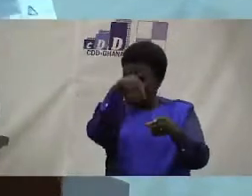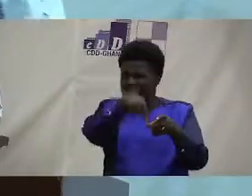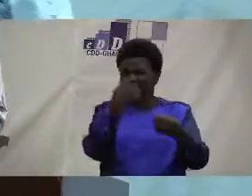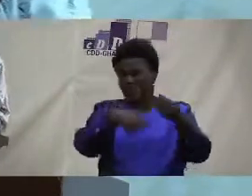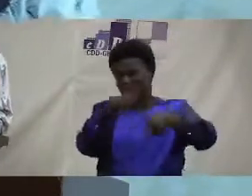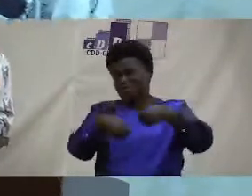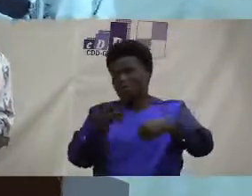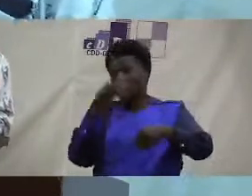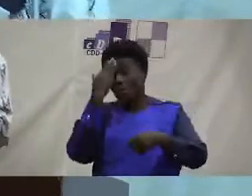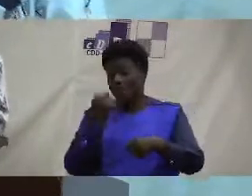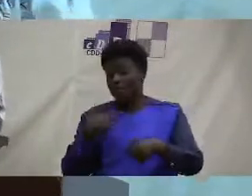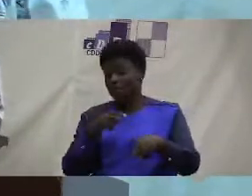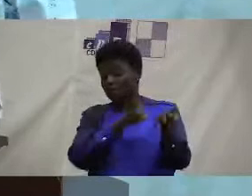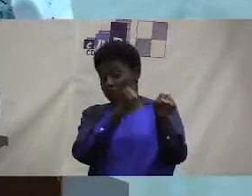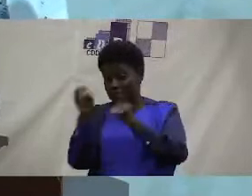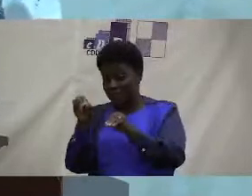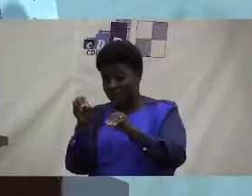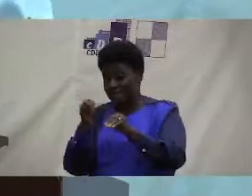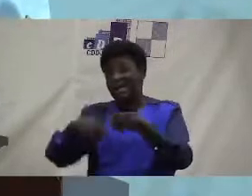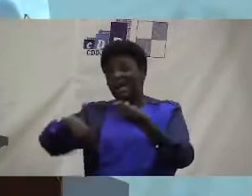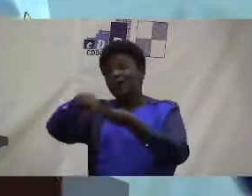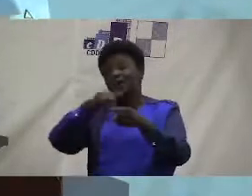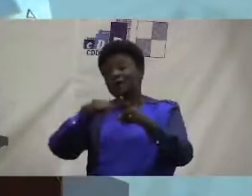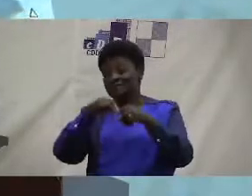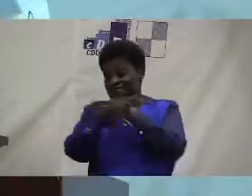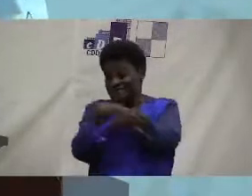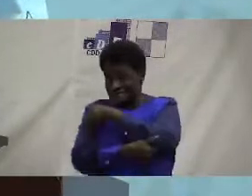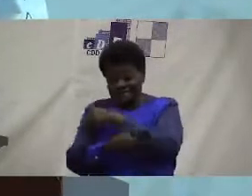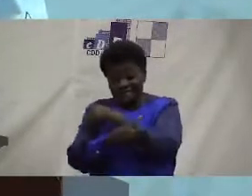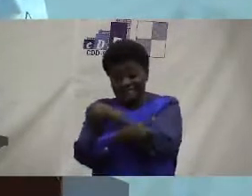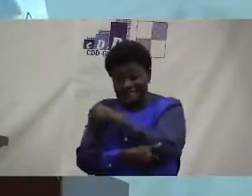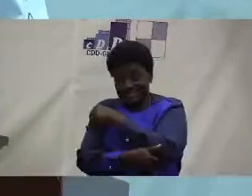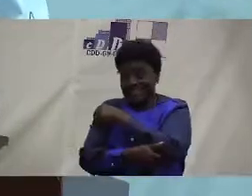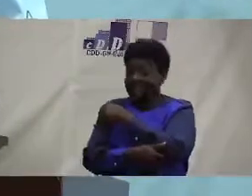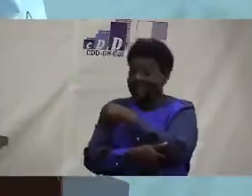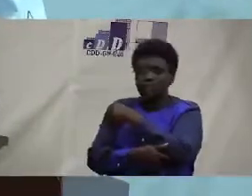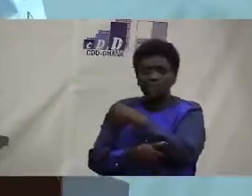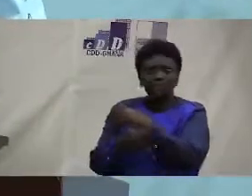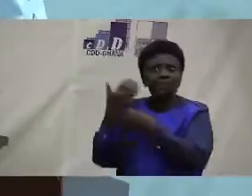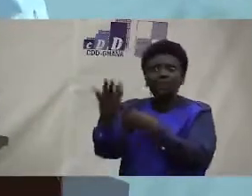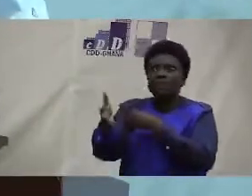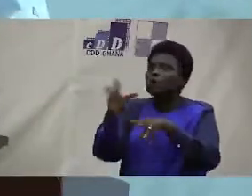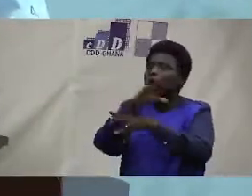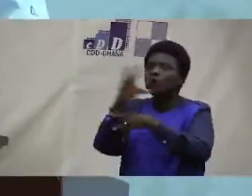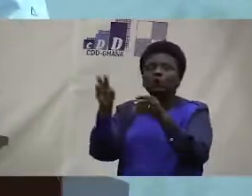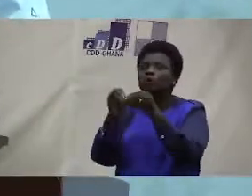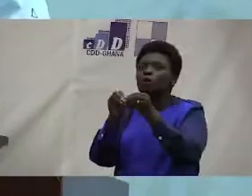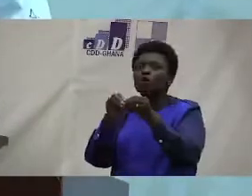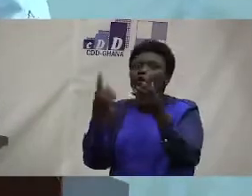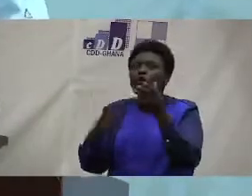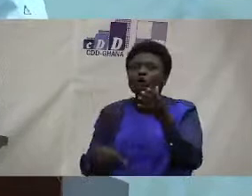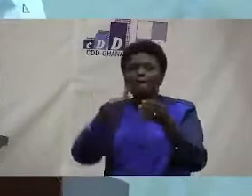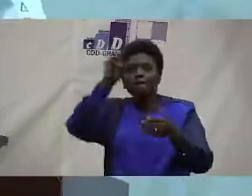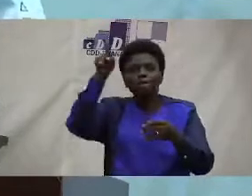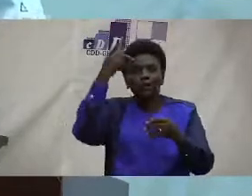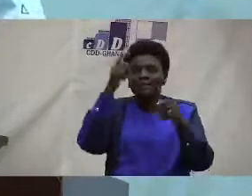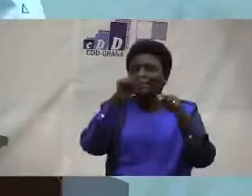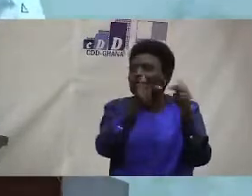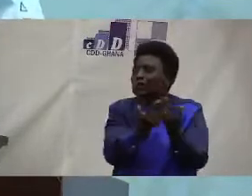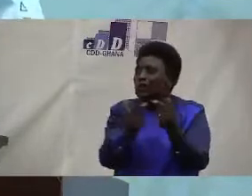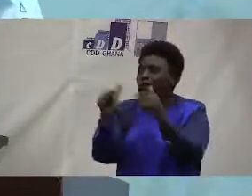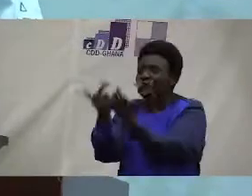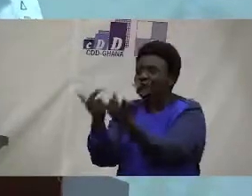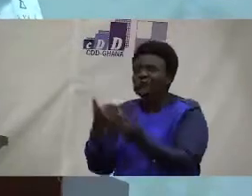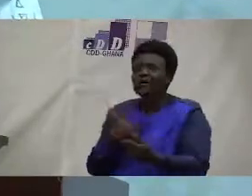as I can observe around the continent, there are no more political parties that adhere to